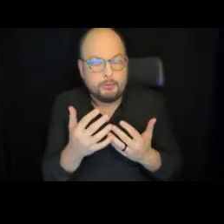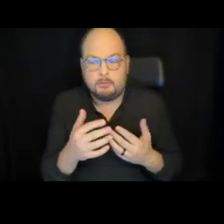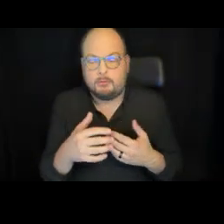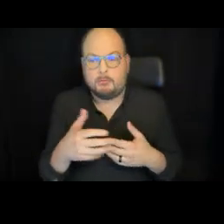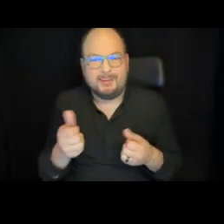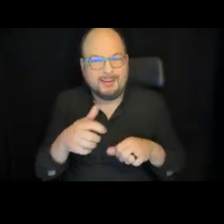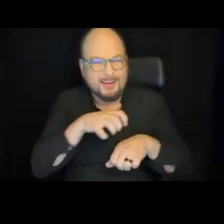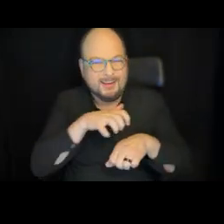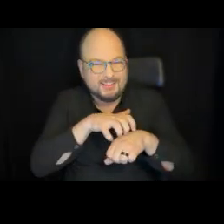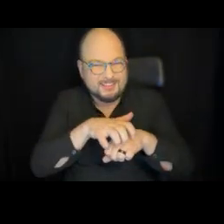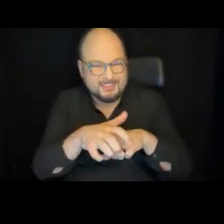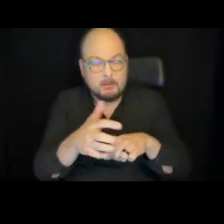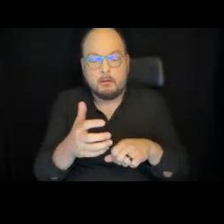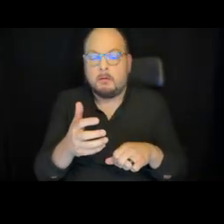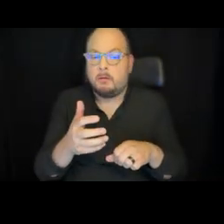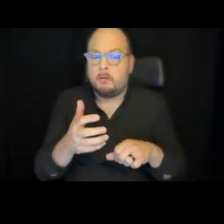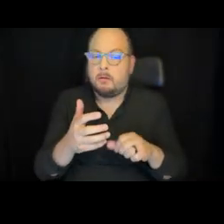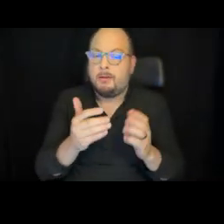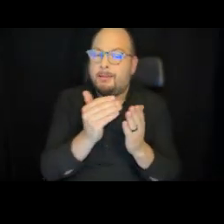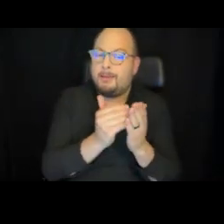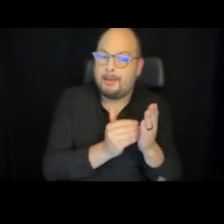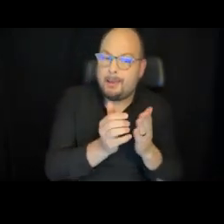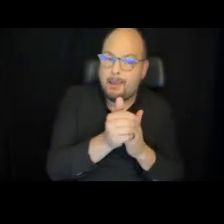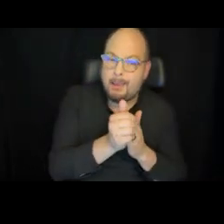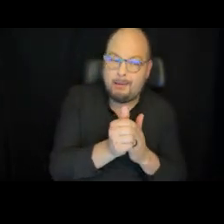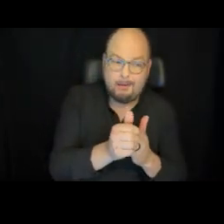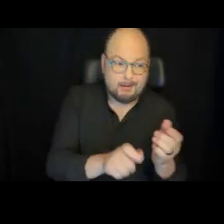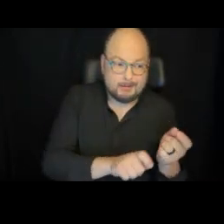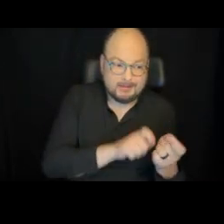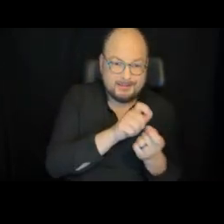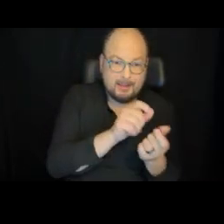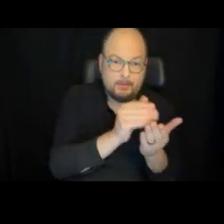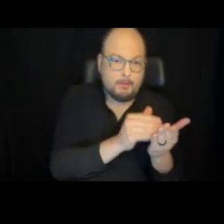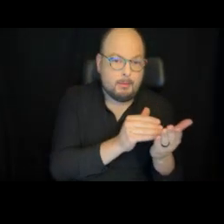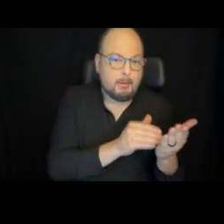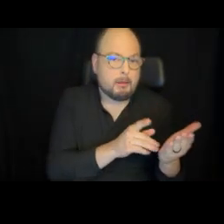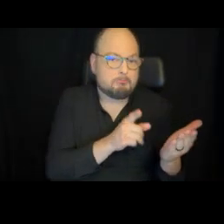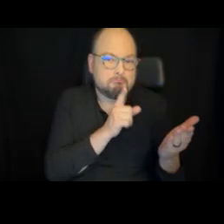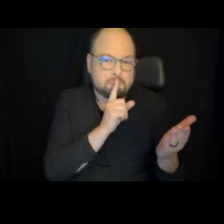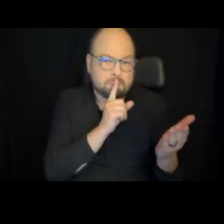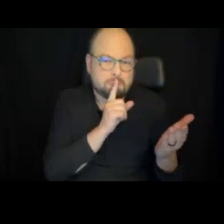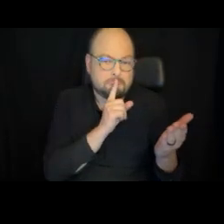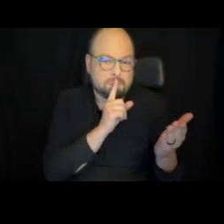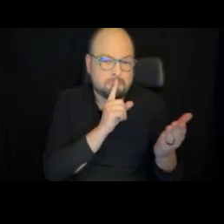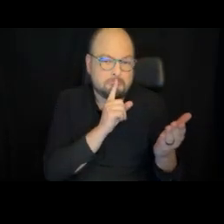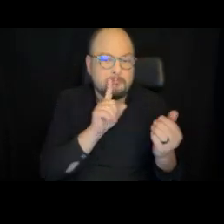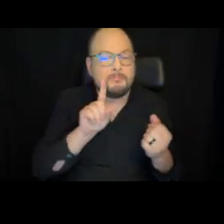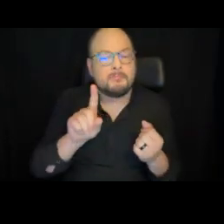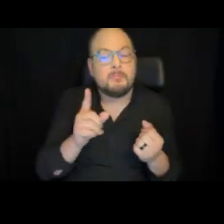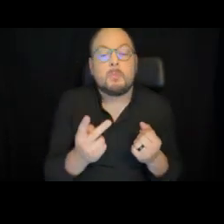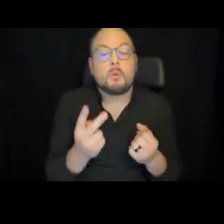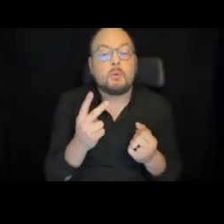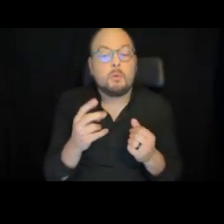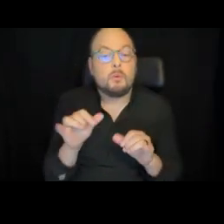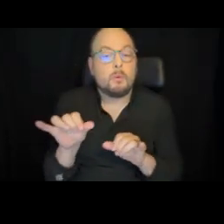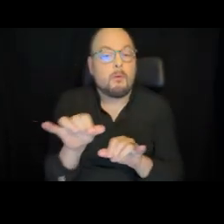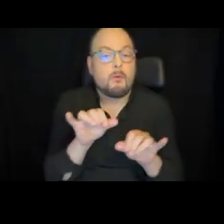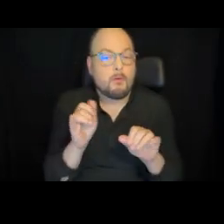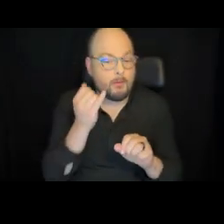not specify such protection, the two most common accessibility